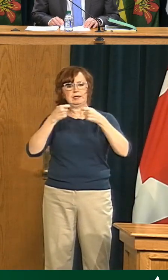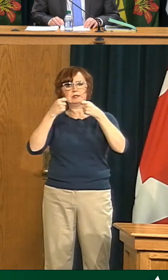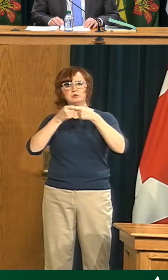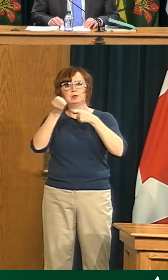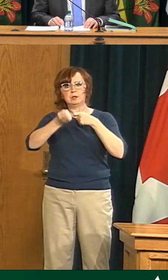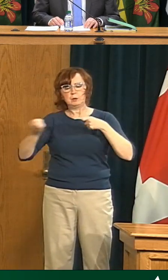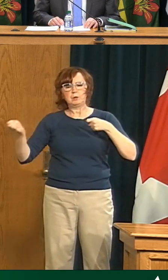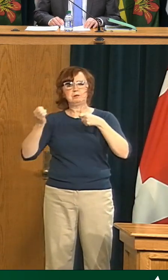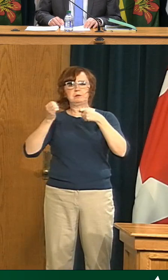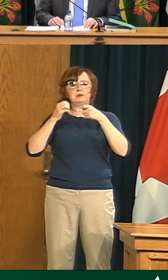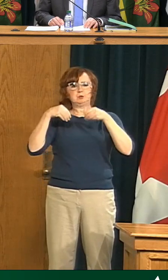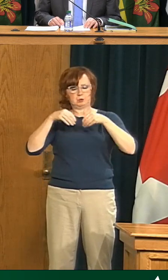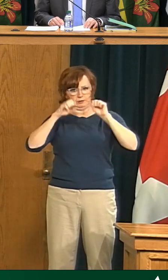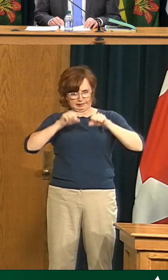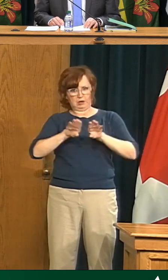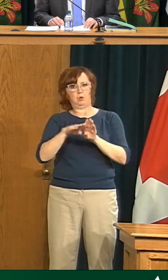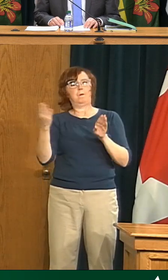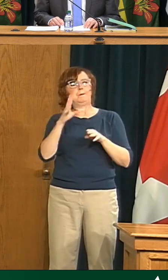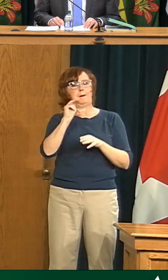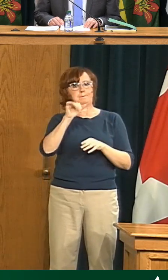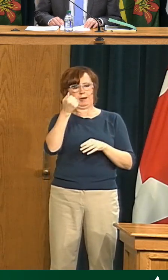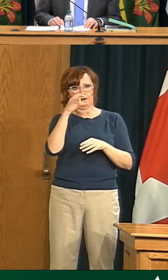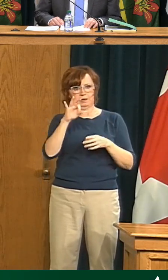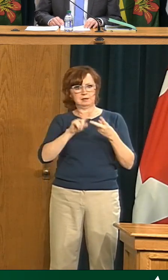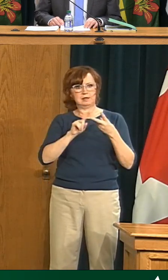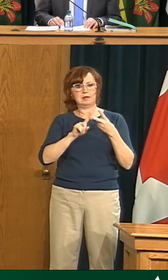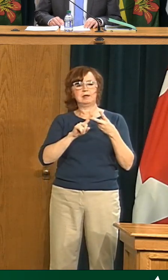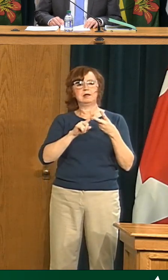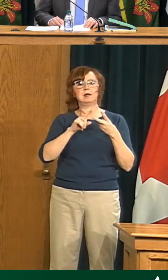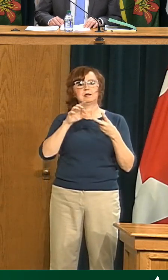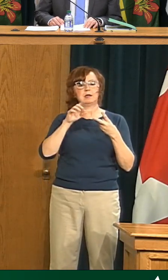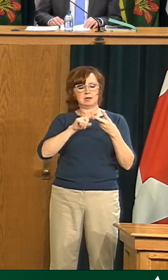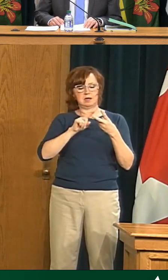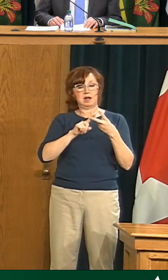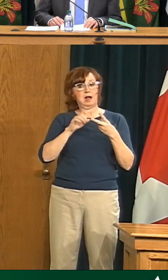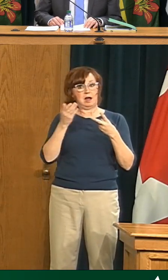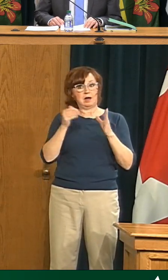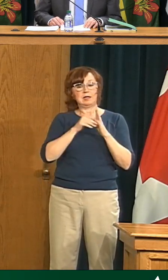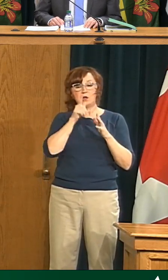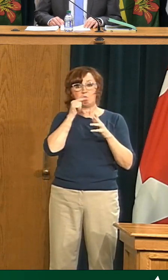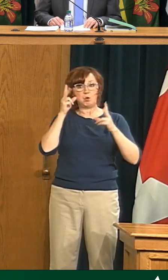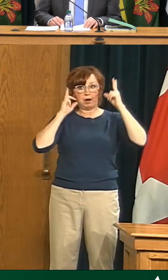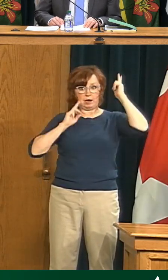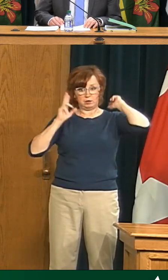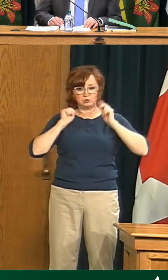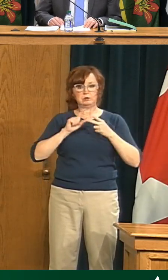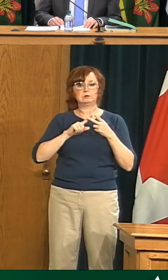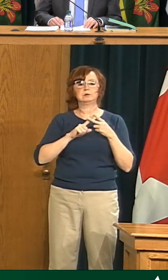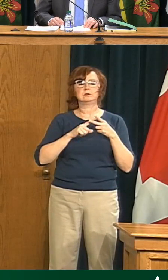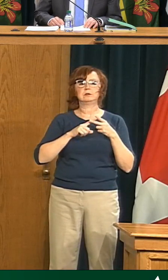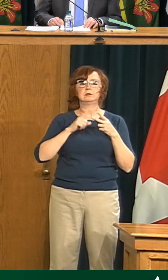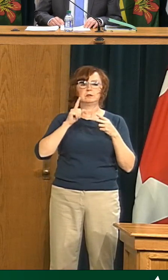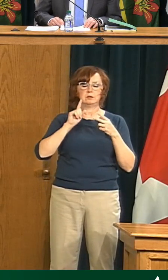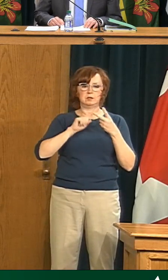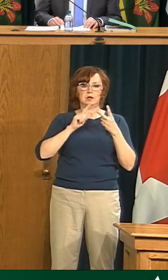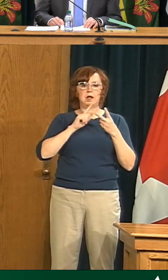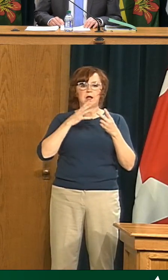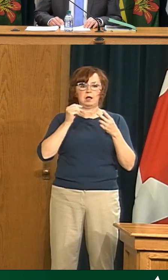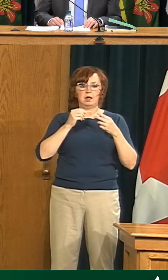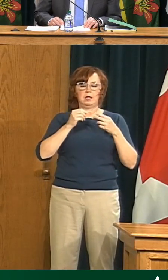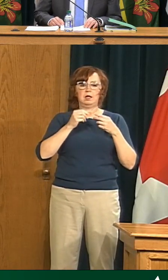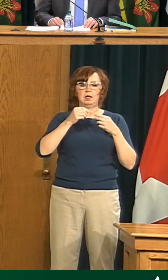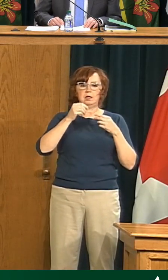services allowed in Phase 2 will include hairdressers and barber shops, acupuncturists, acupressurists, and